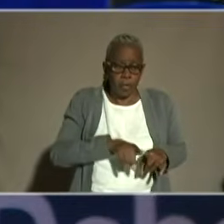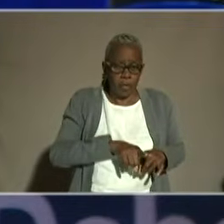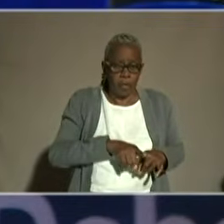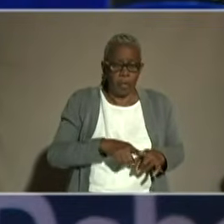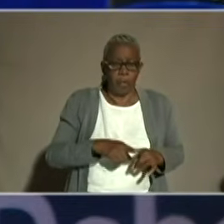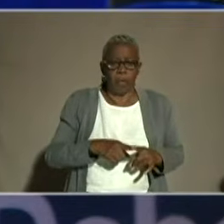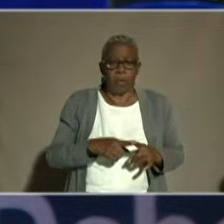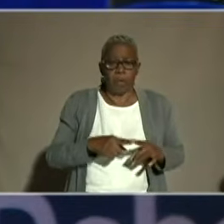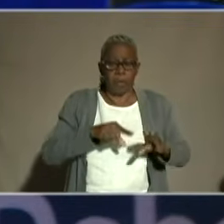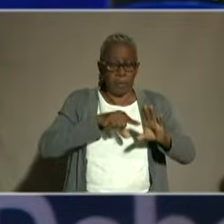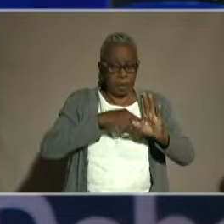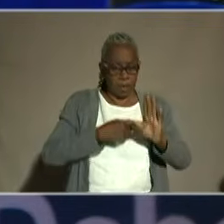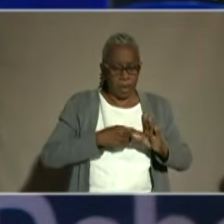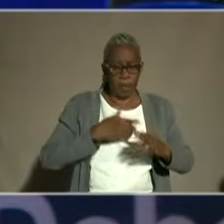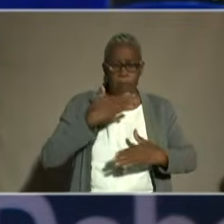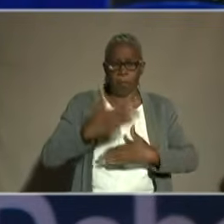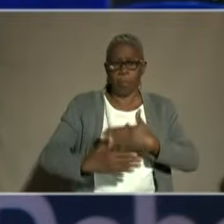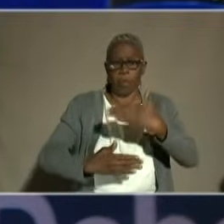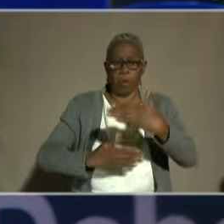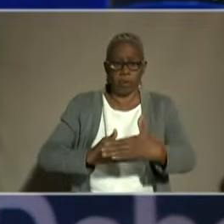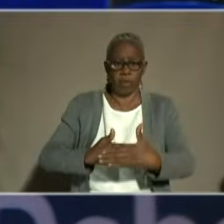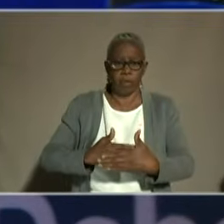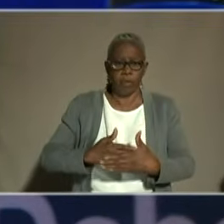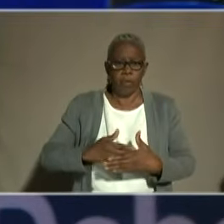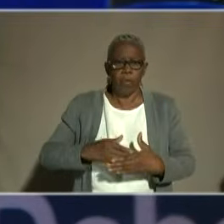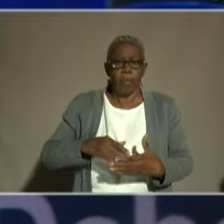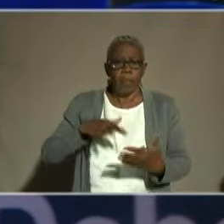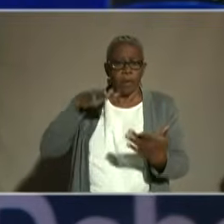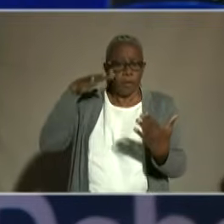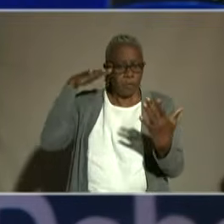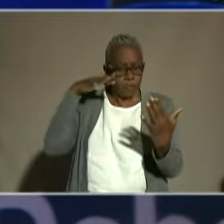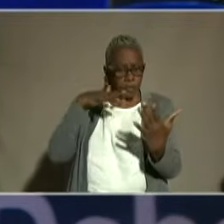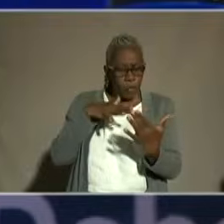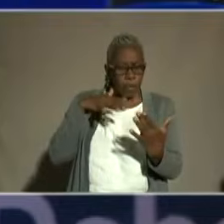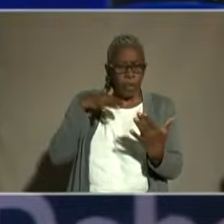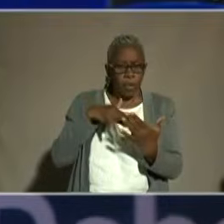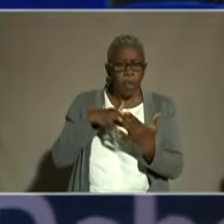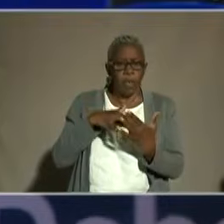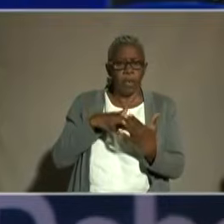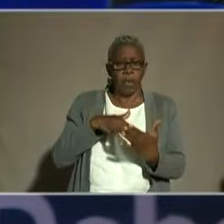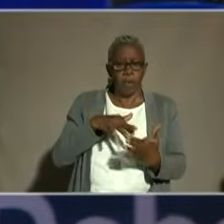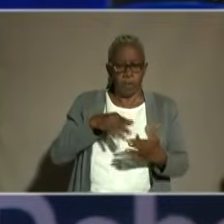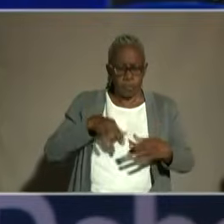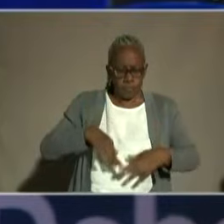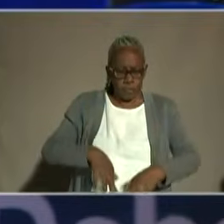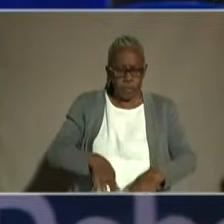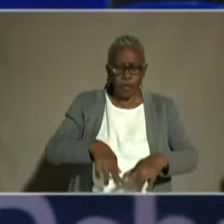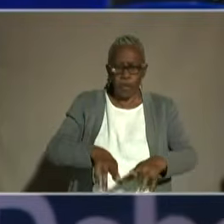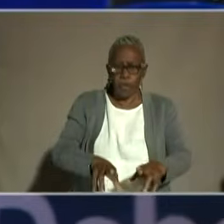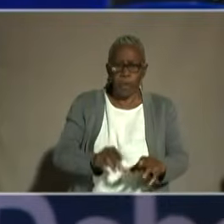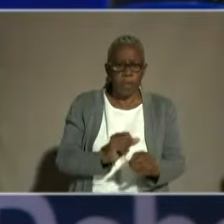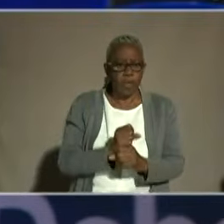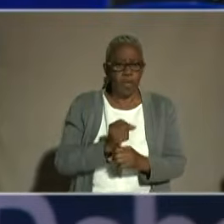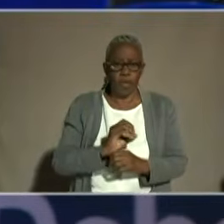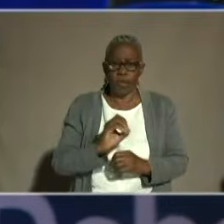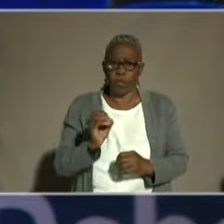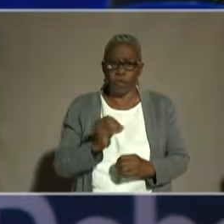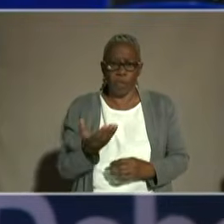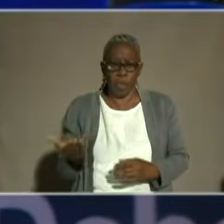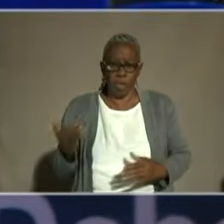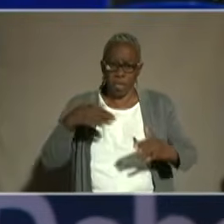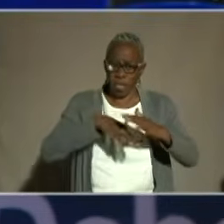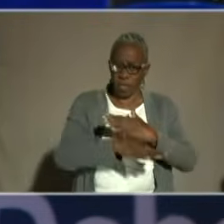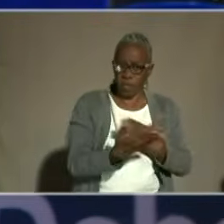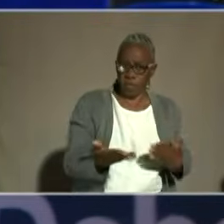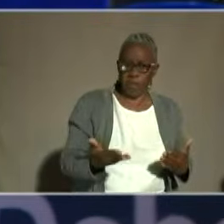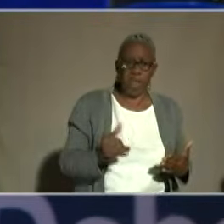started the process of studying the Rio Cobre to ensure that there is no discharge into the Rio